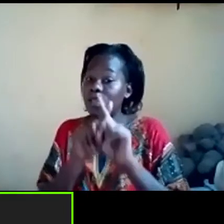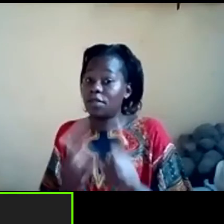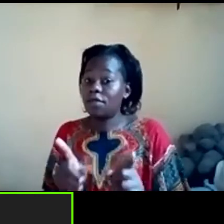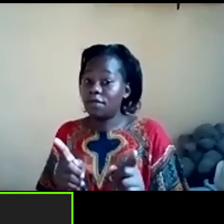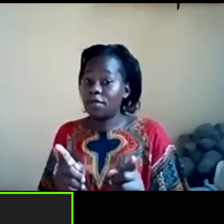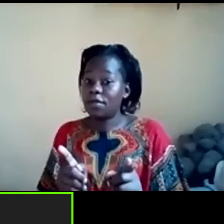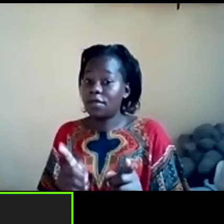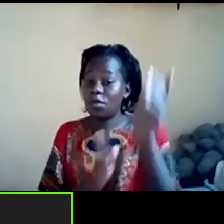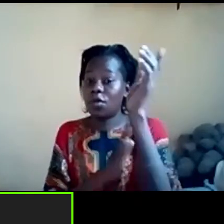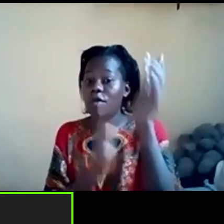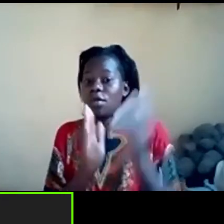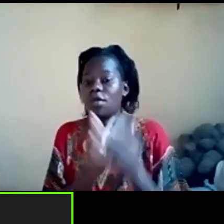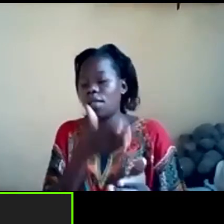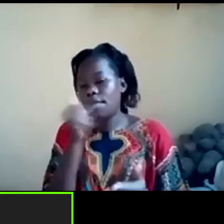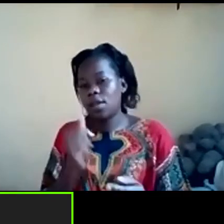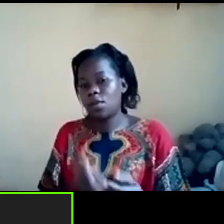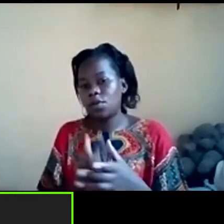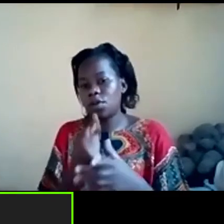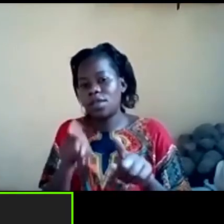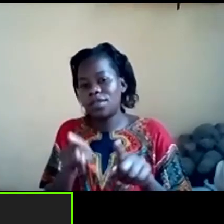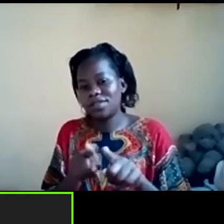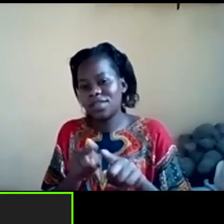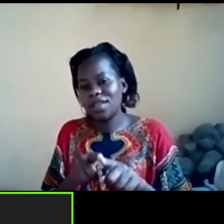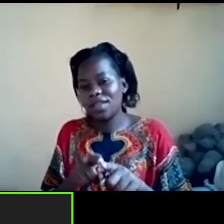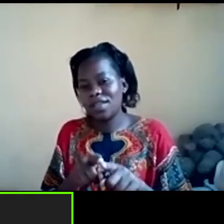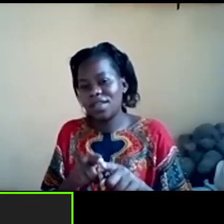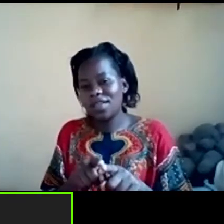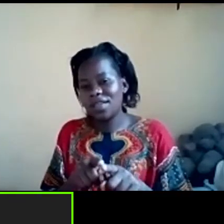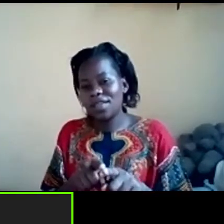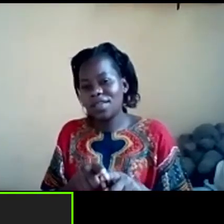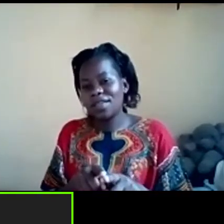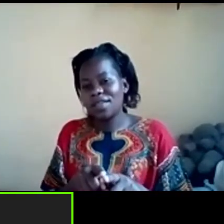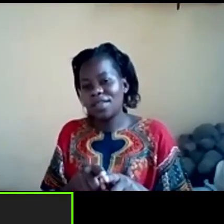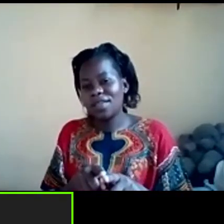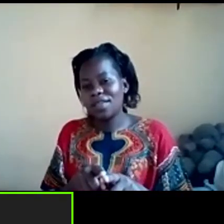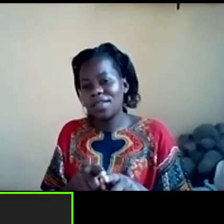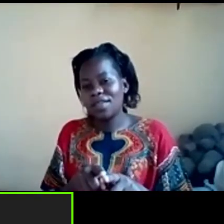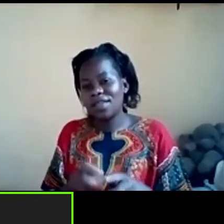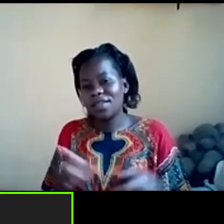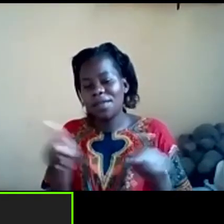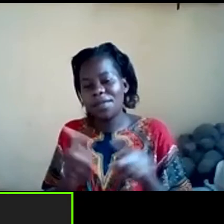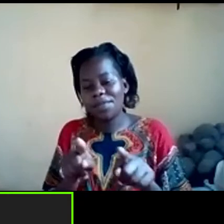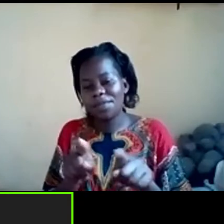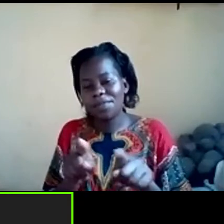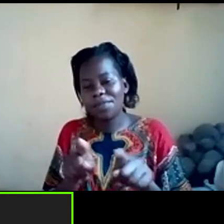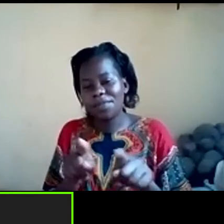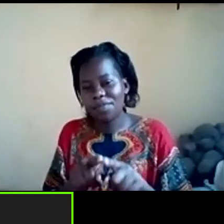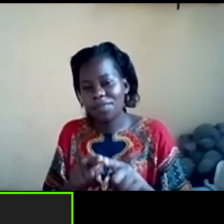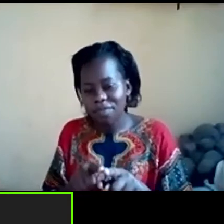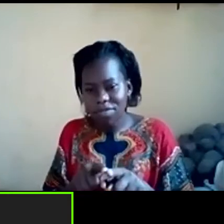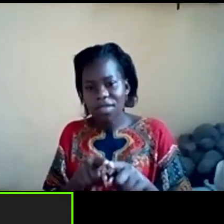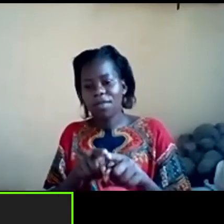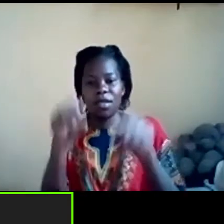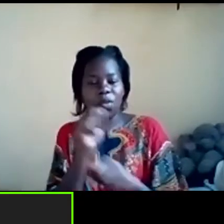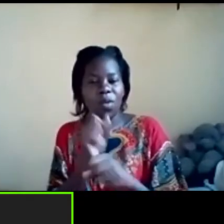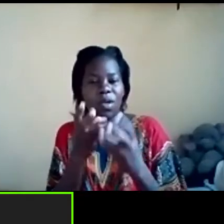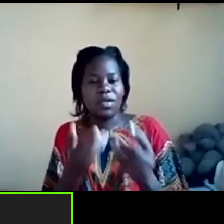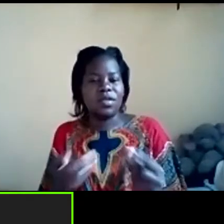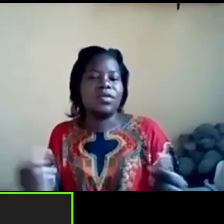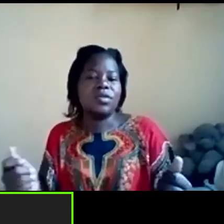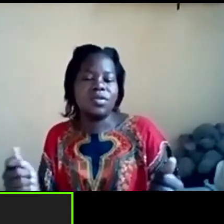there are lots of intricacies that you have to work out with the regulatory authority, with the line ministry, in